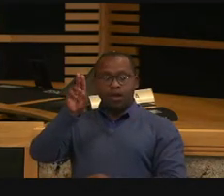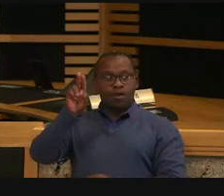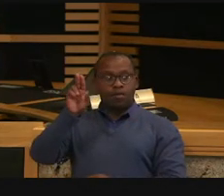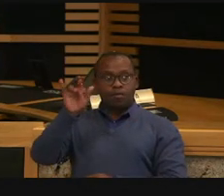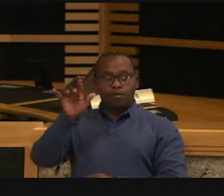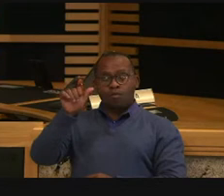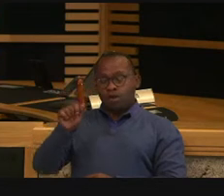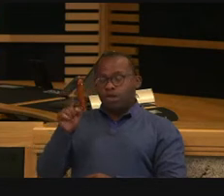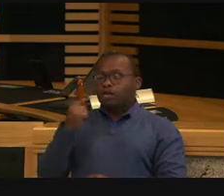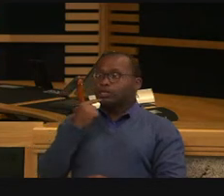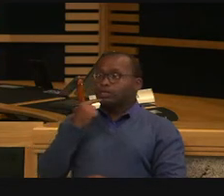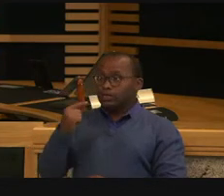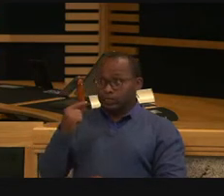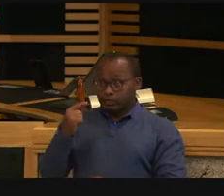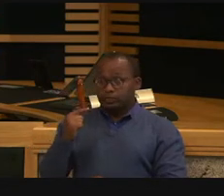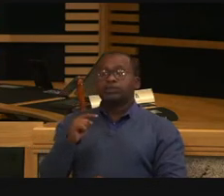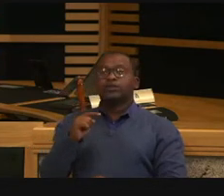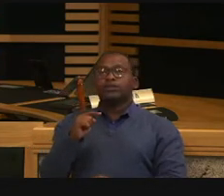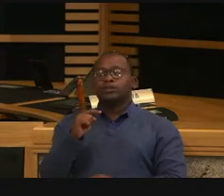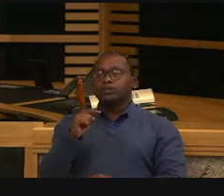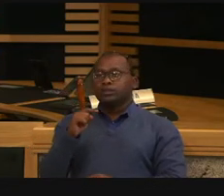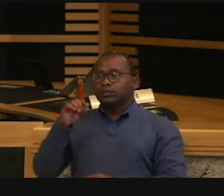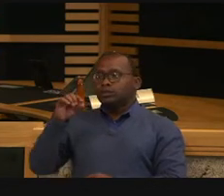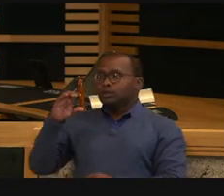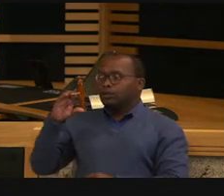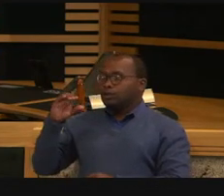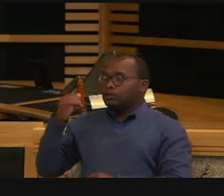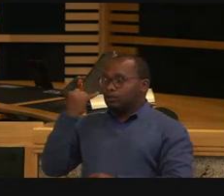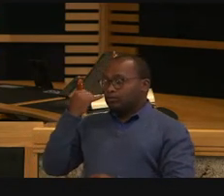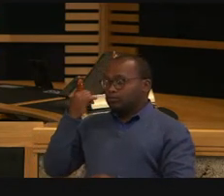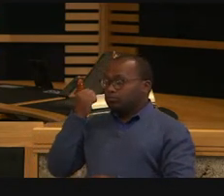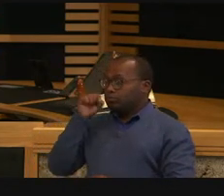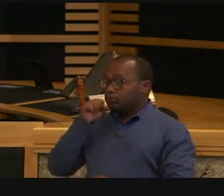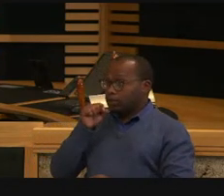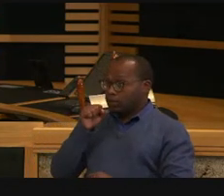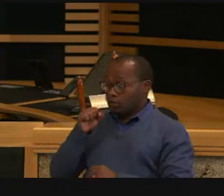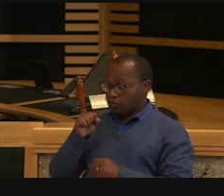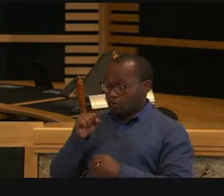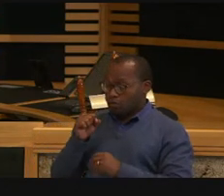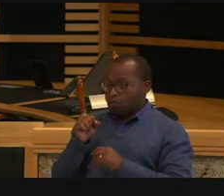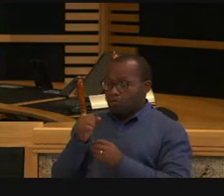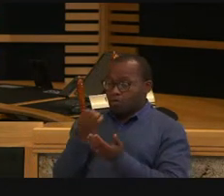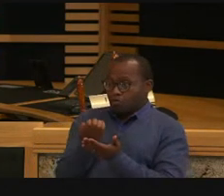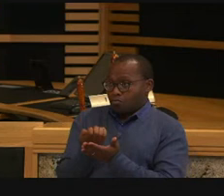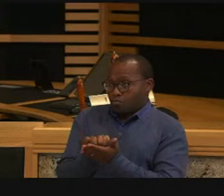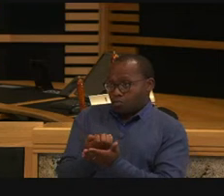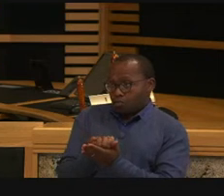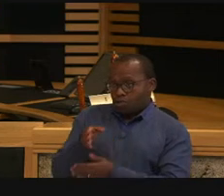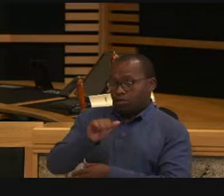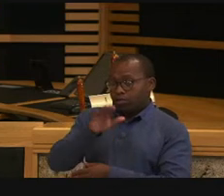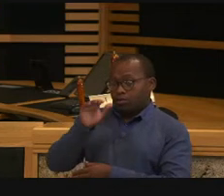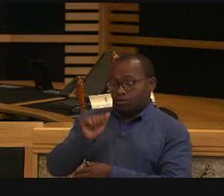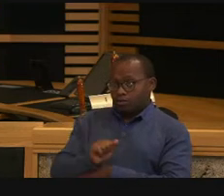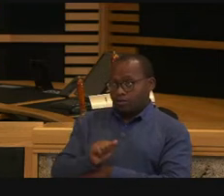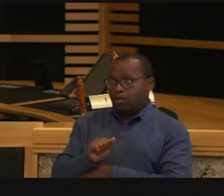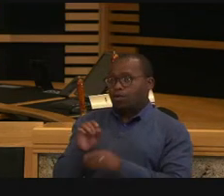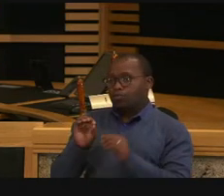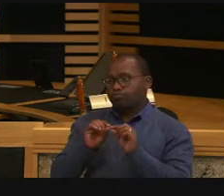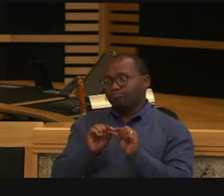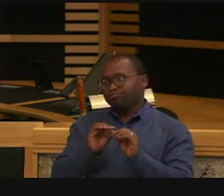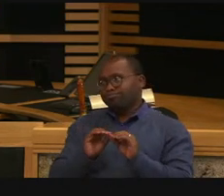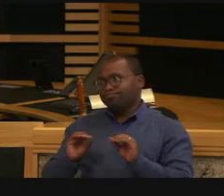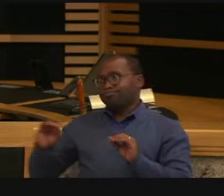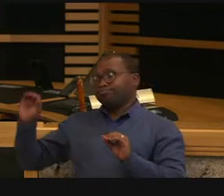cannabis industry in South Africa is set to grow from 87.7 million in 2021 to